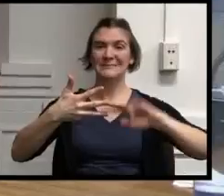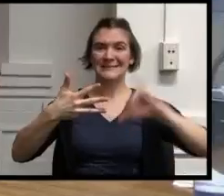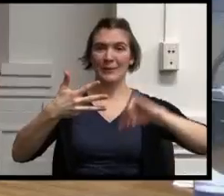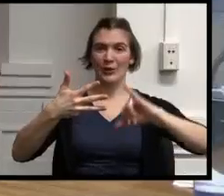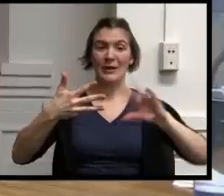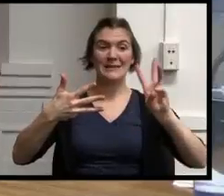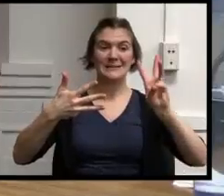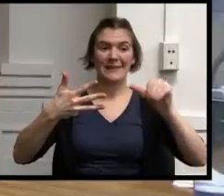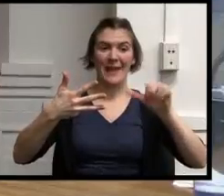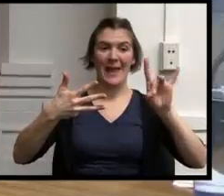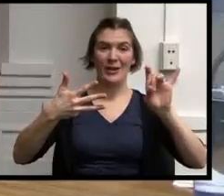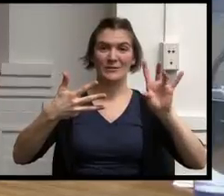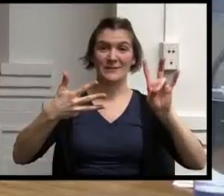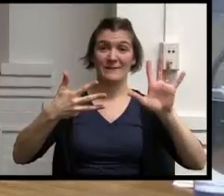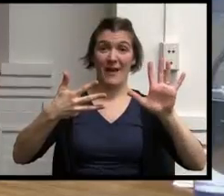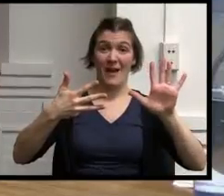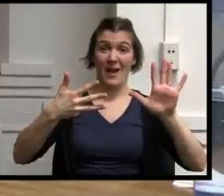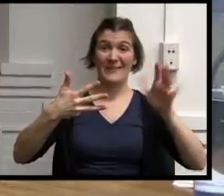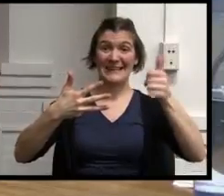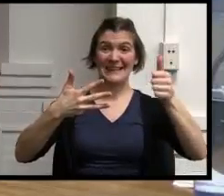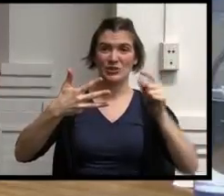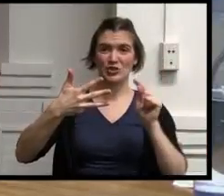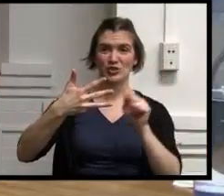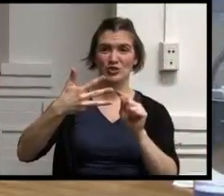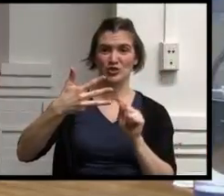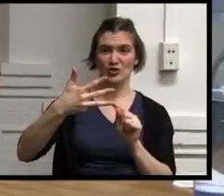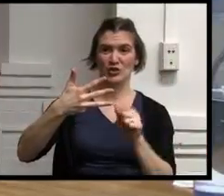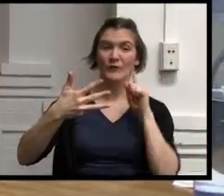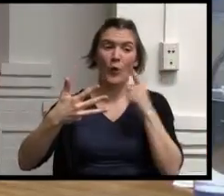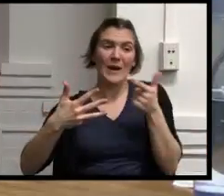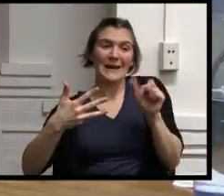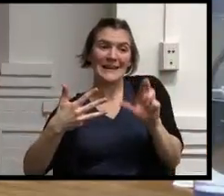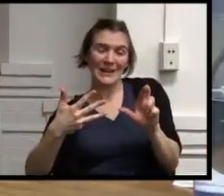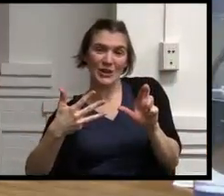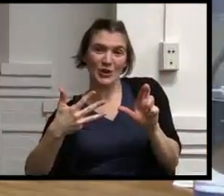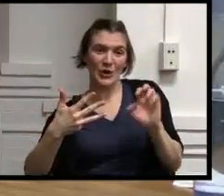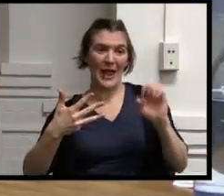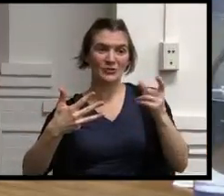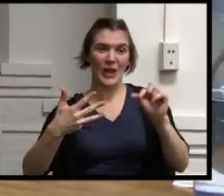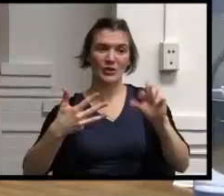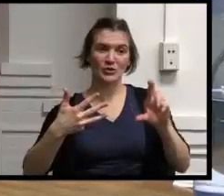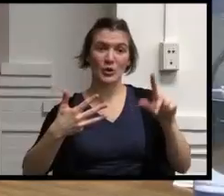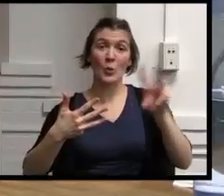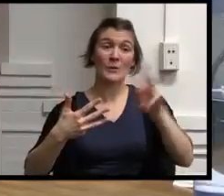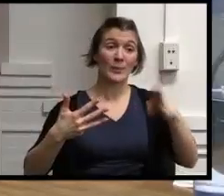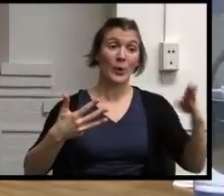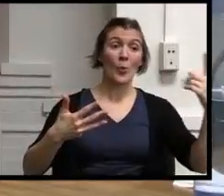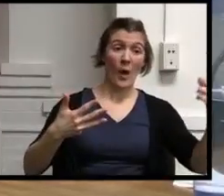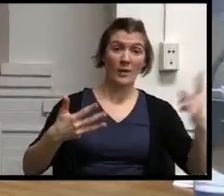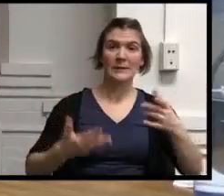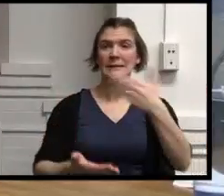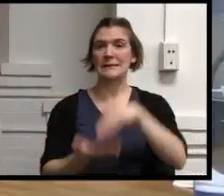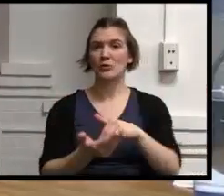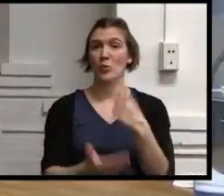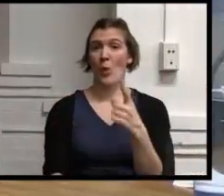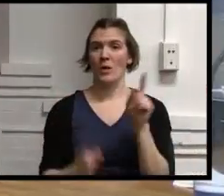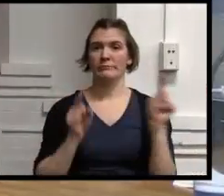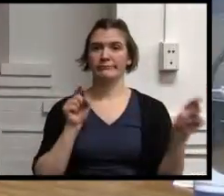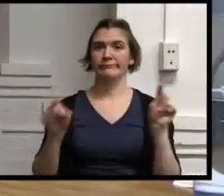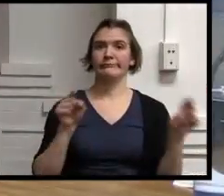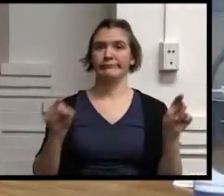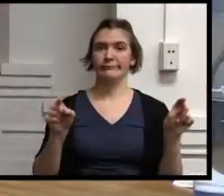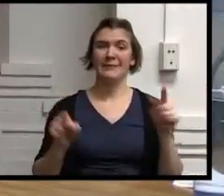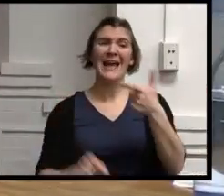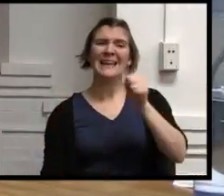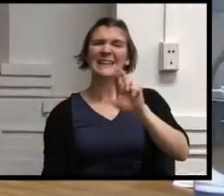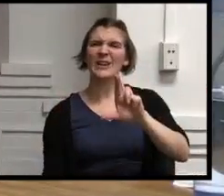expenses, $6,875 each, for a gear extractor, one for West Brattleboro Fire Station, one for the Central Fire Station.